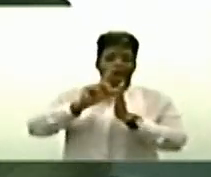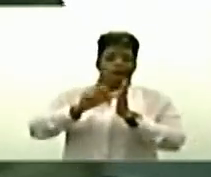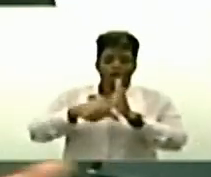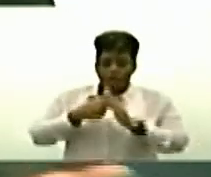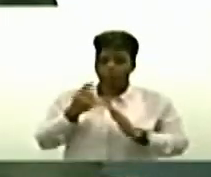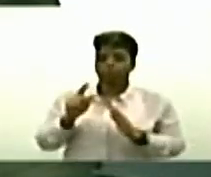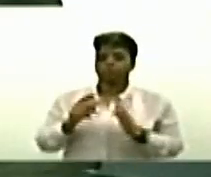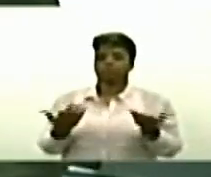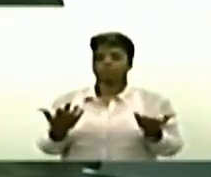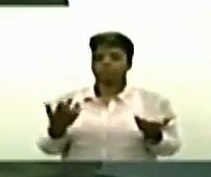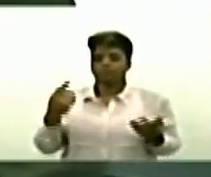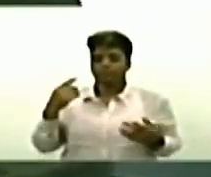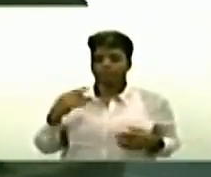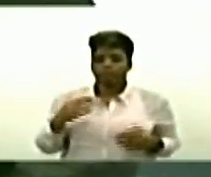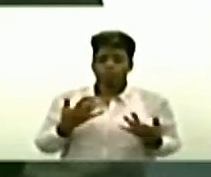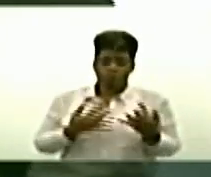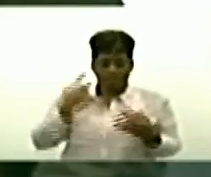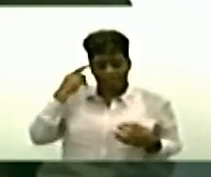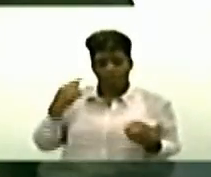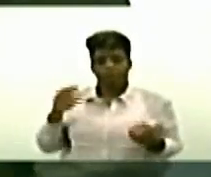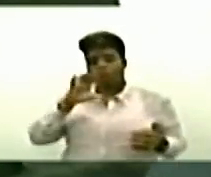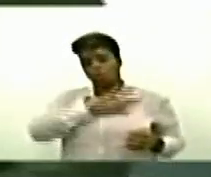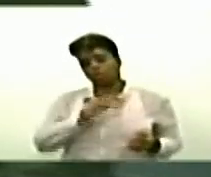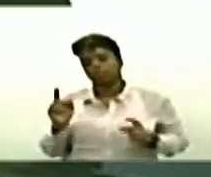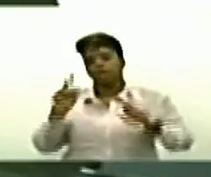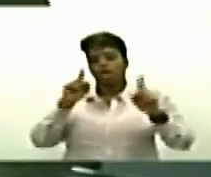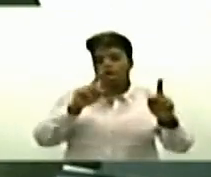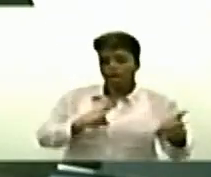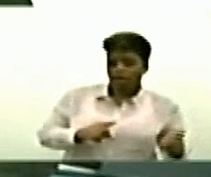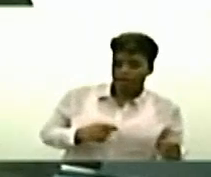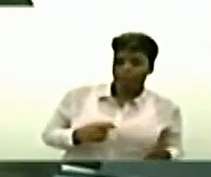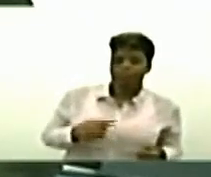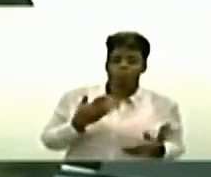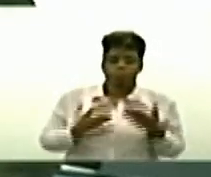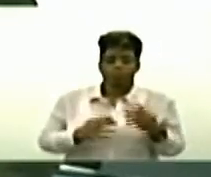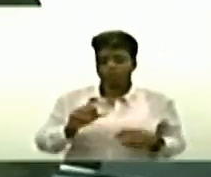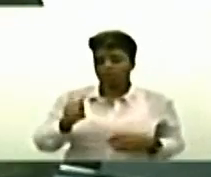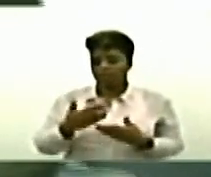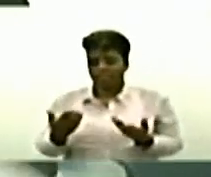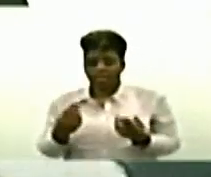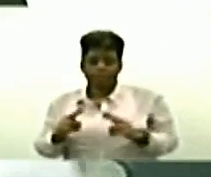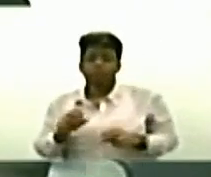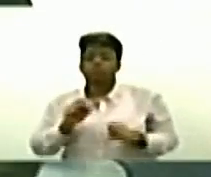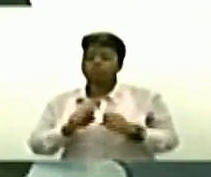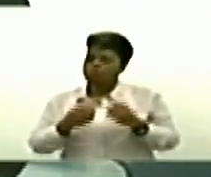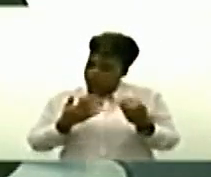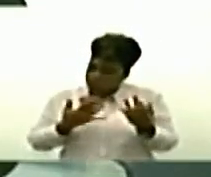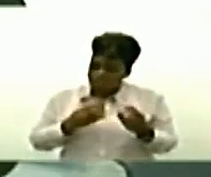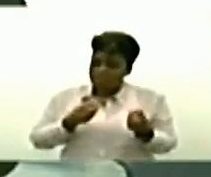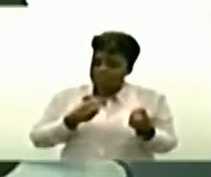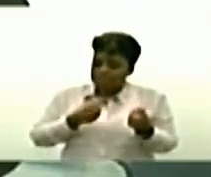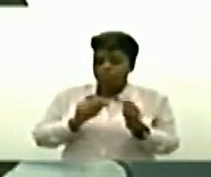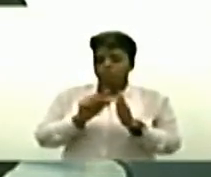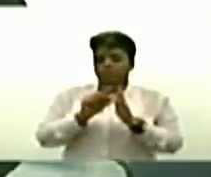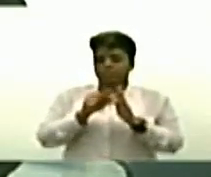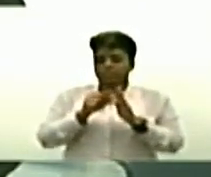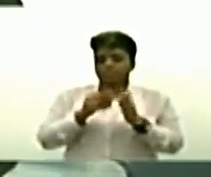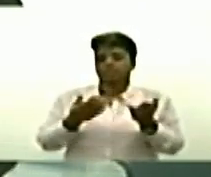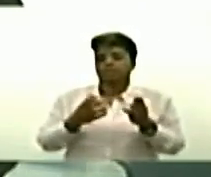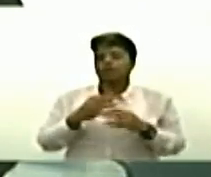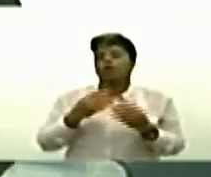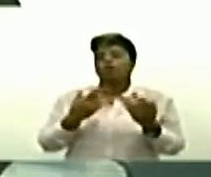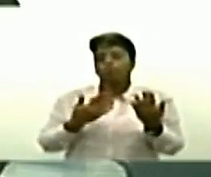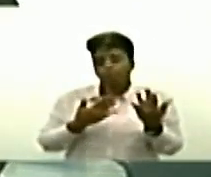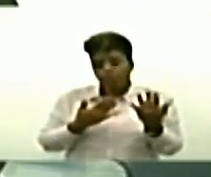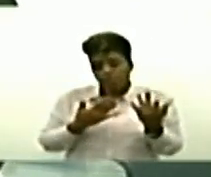where you have the accident for the police to come because they might be engaged in something more important. So just wait a couple seconds. Just wait a